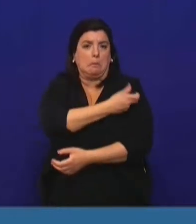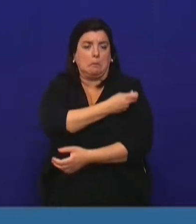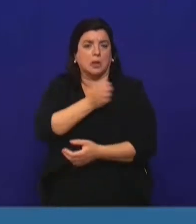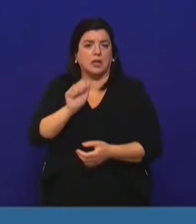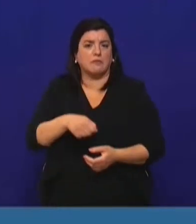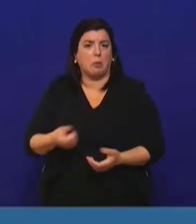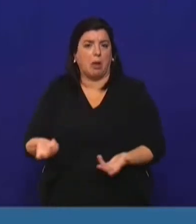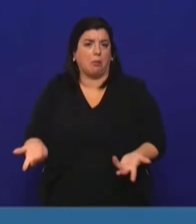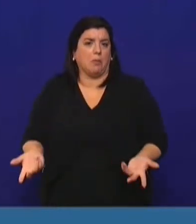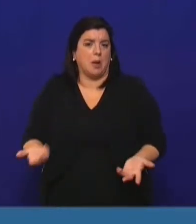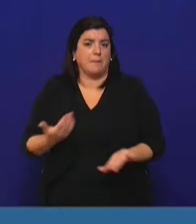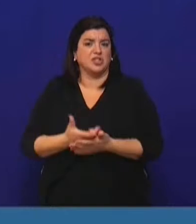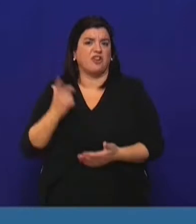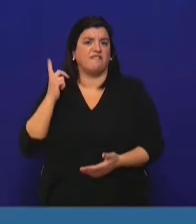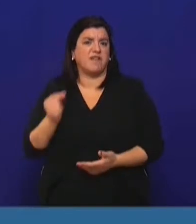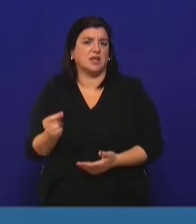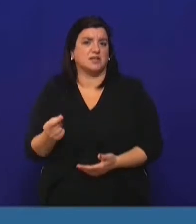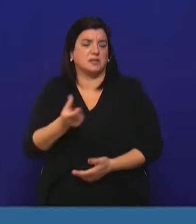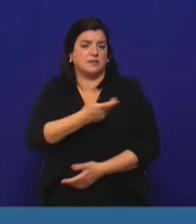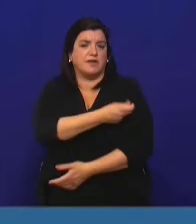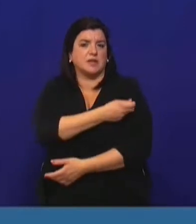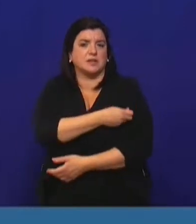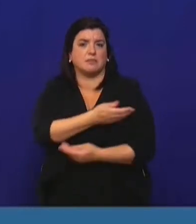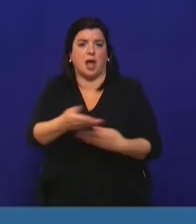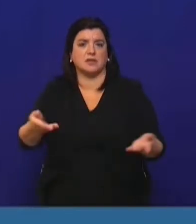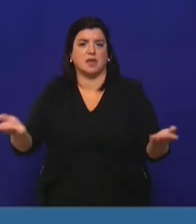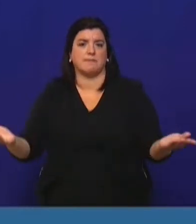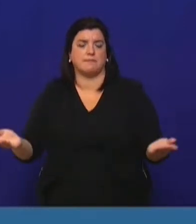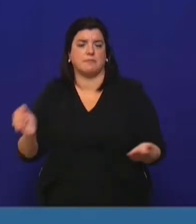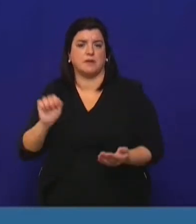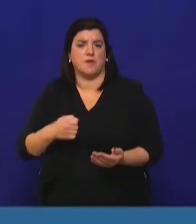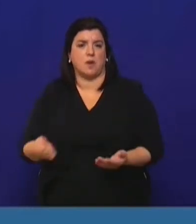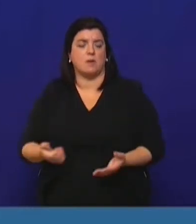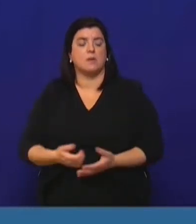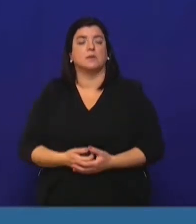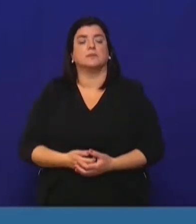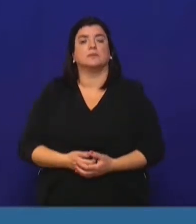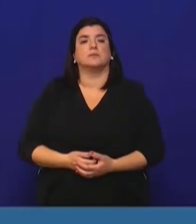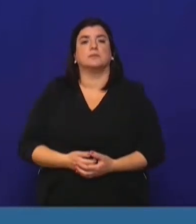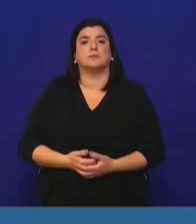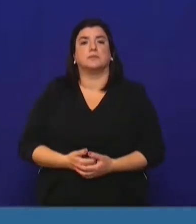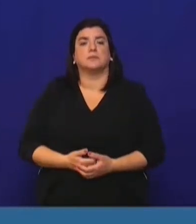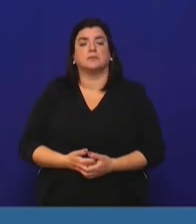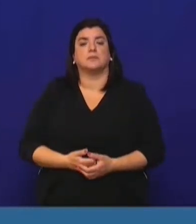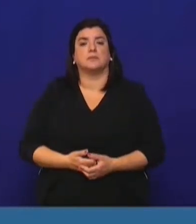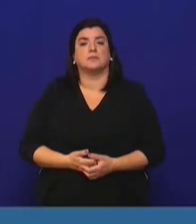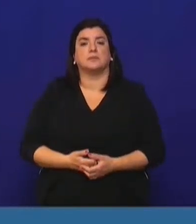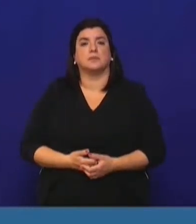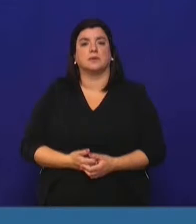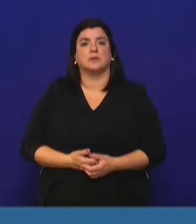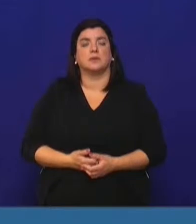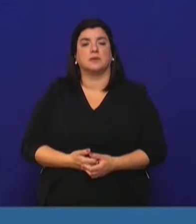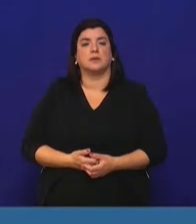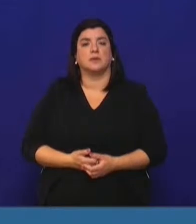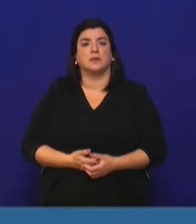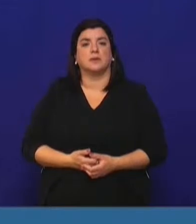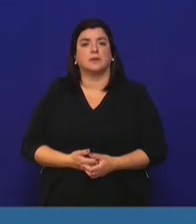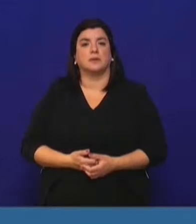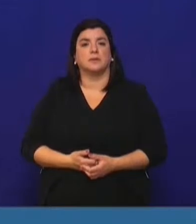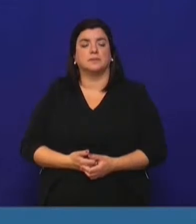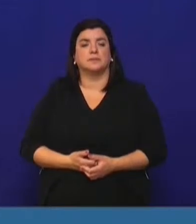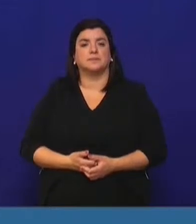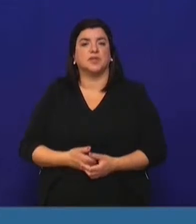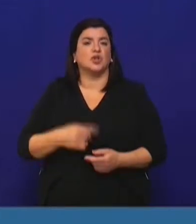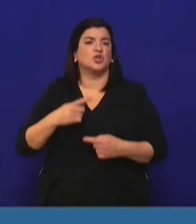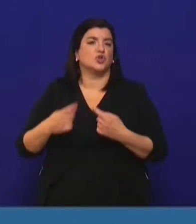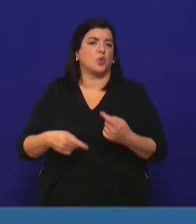far? And lastly, given recent figures, do you think that we're on the way out of this latest wave? Thank you. Fuq it-tobba